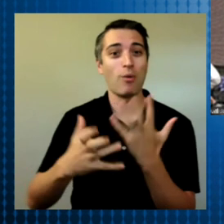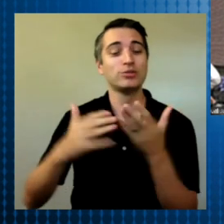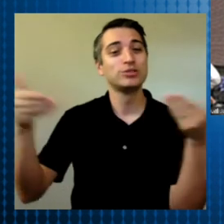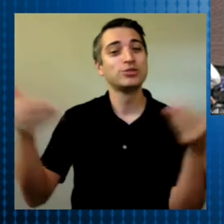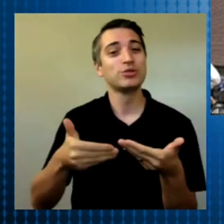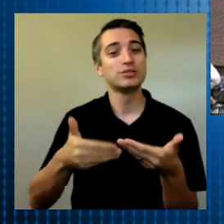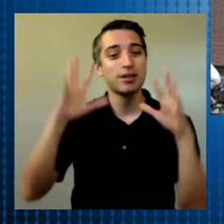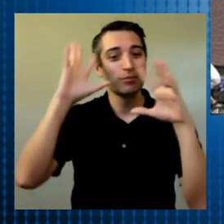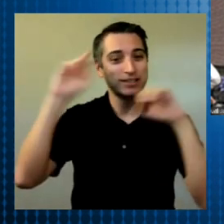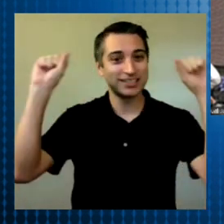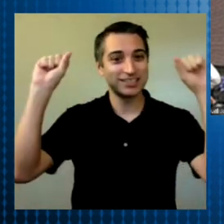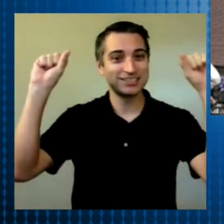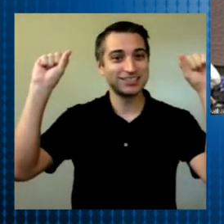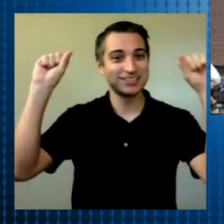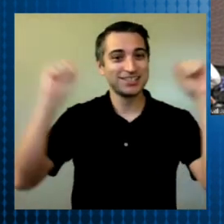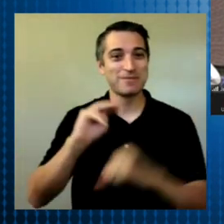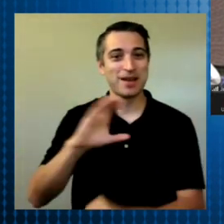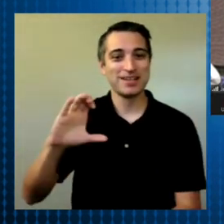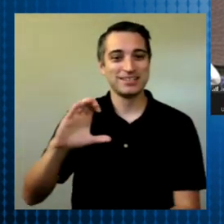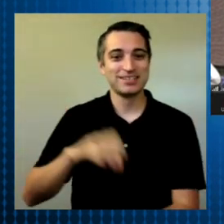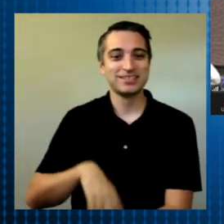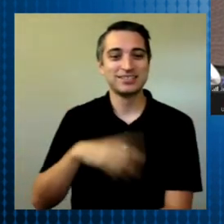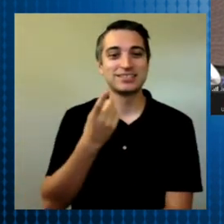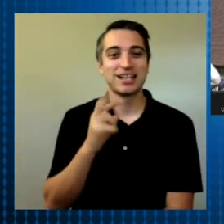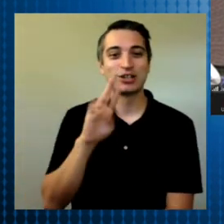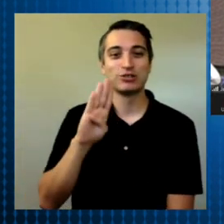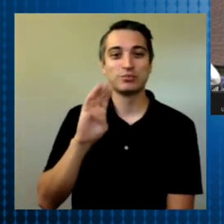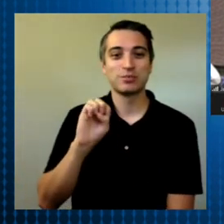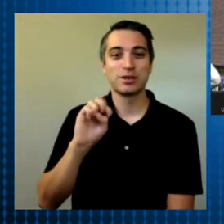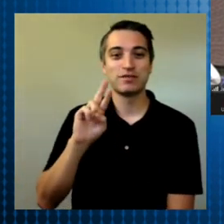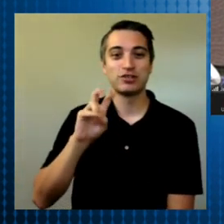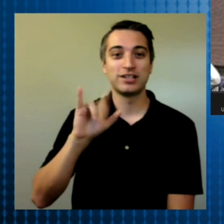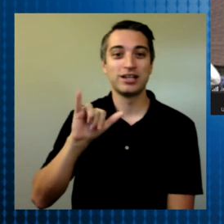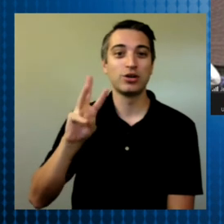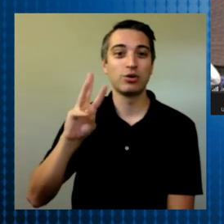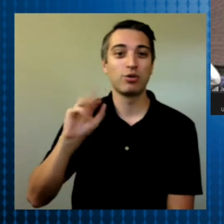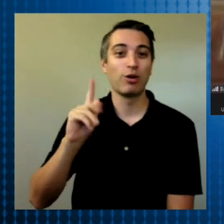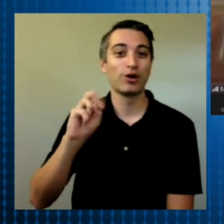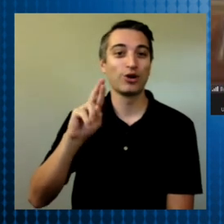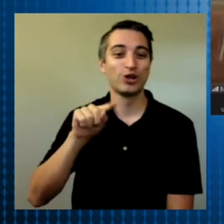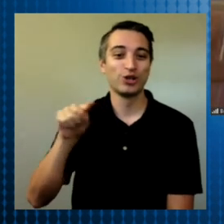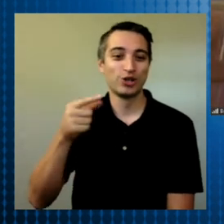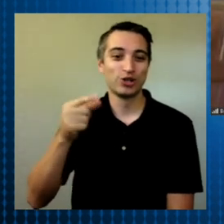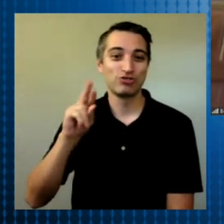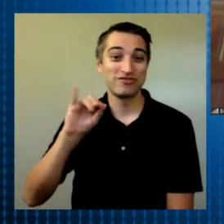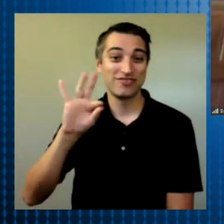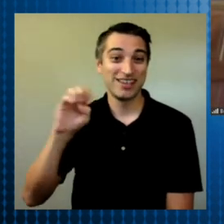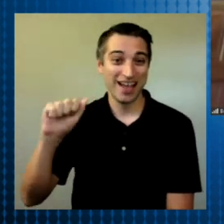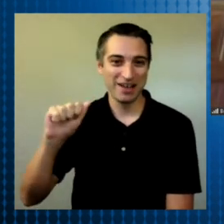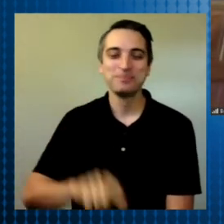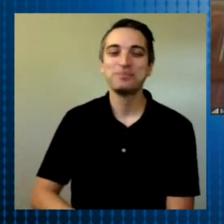Community College, Dr. Beverly Walker Graffia. Dr. Beverly. Well, good morning. How are